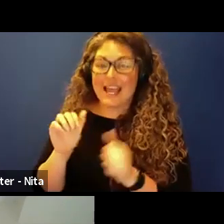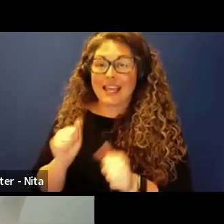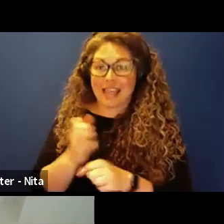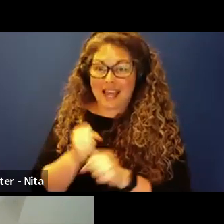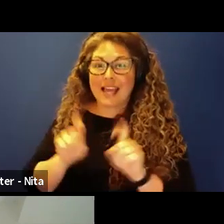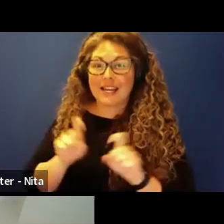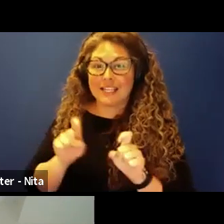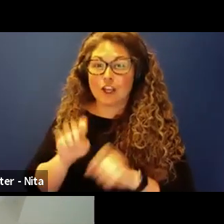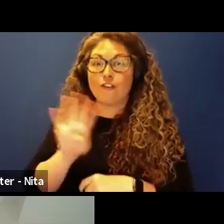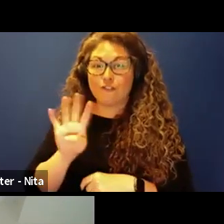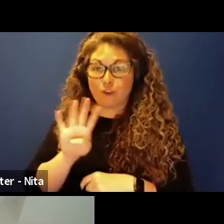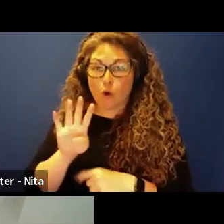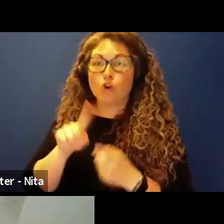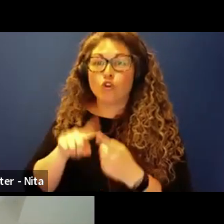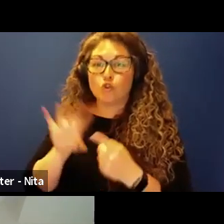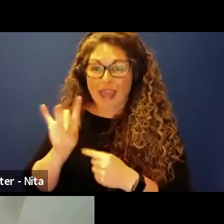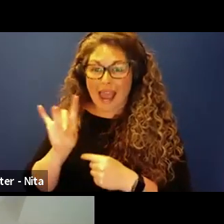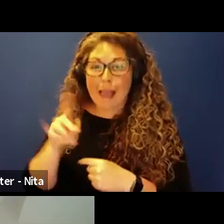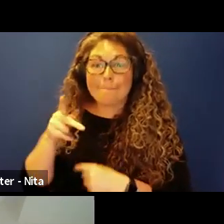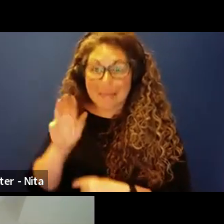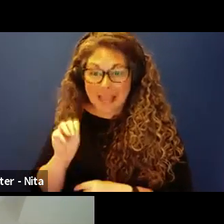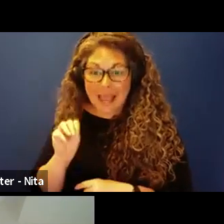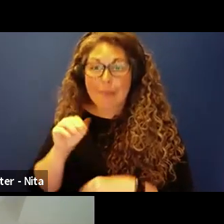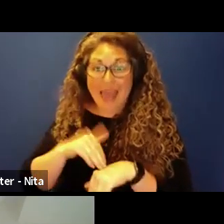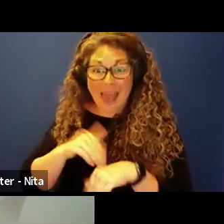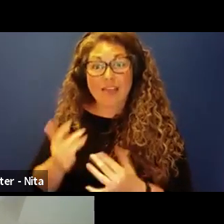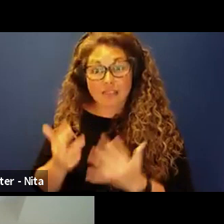p.m. to 8 a.m. at the Firehouse.